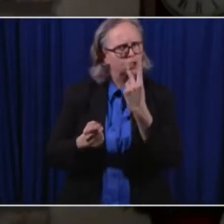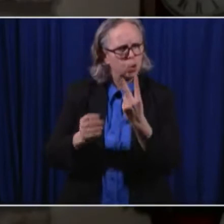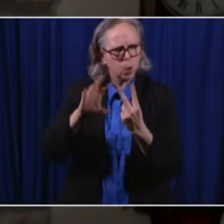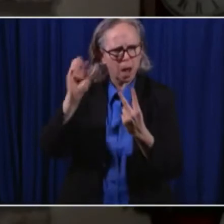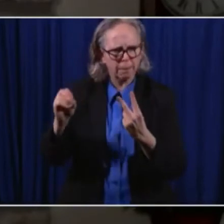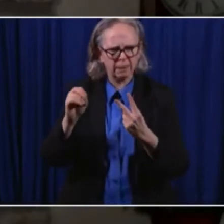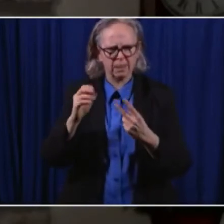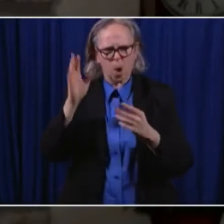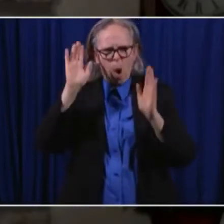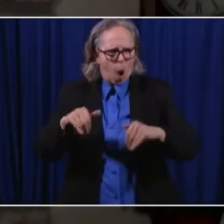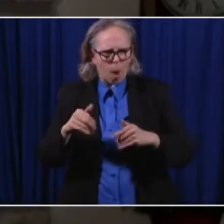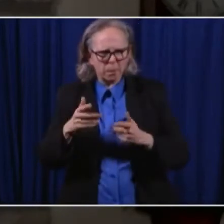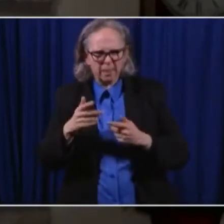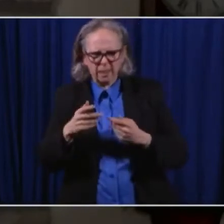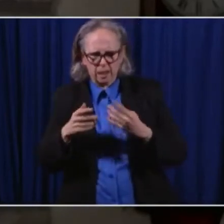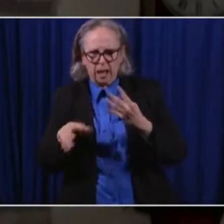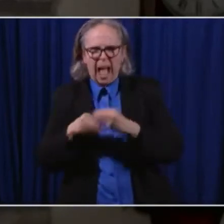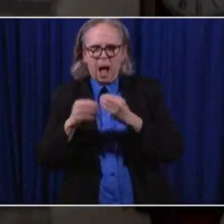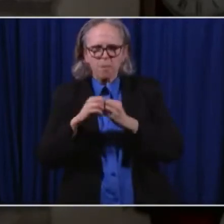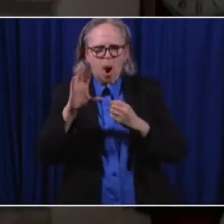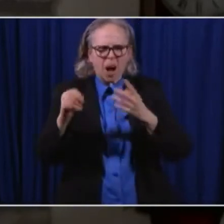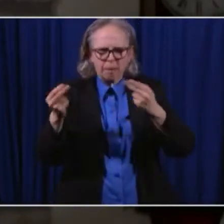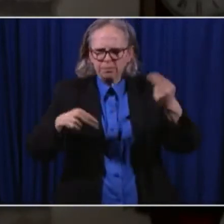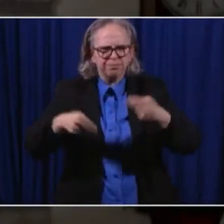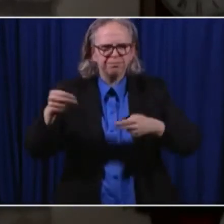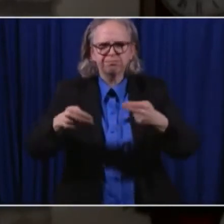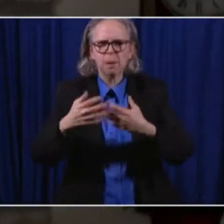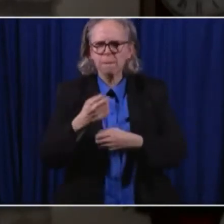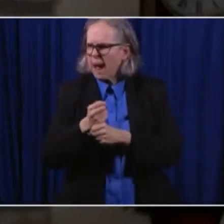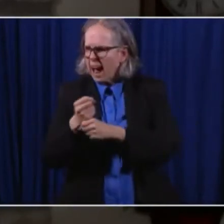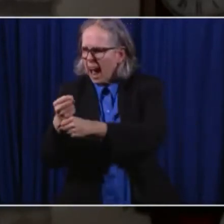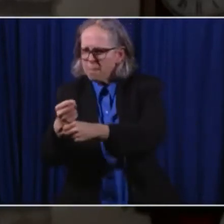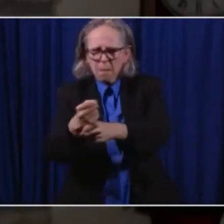5 streams by the time we're done with other companies.